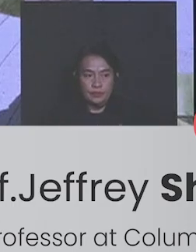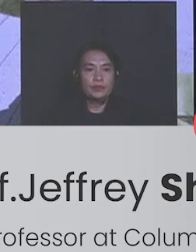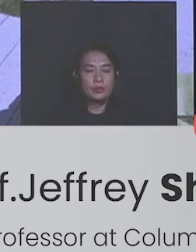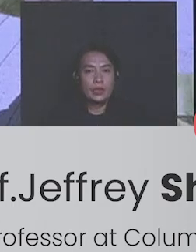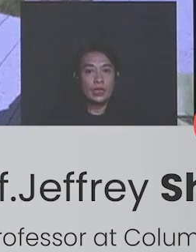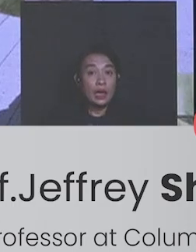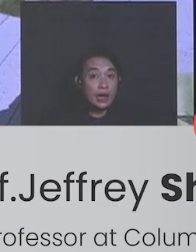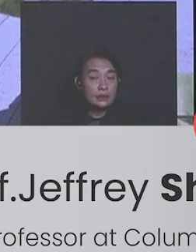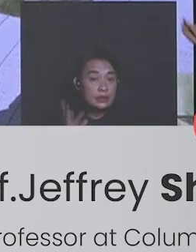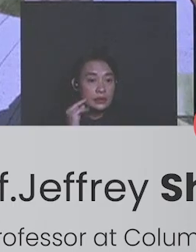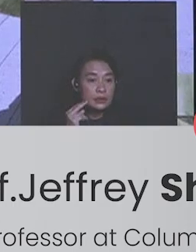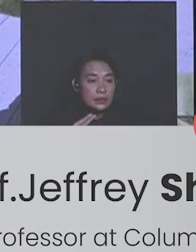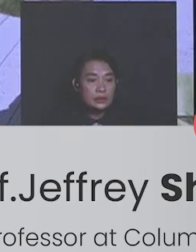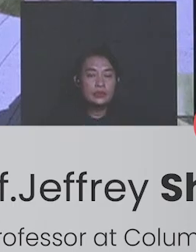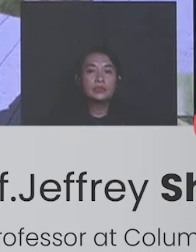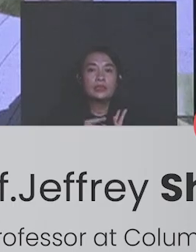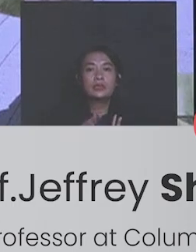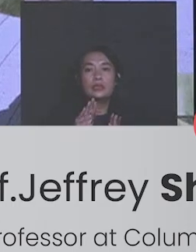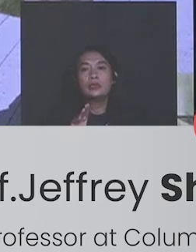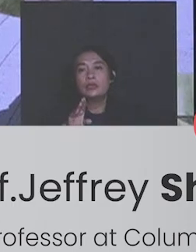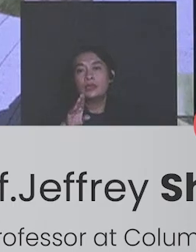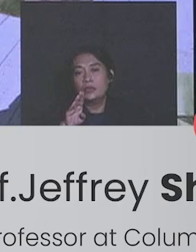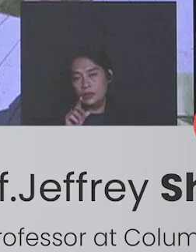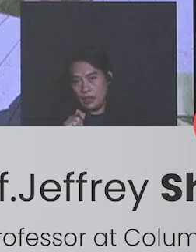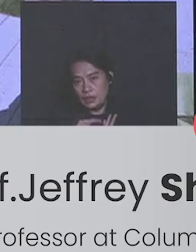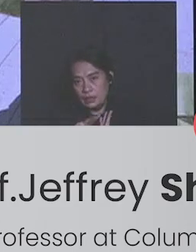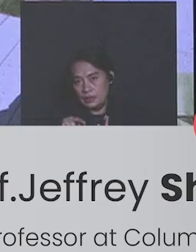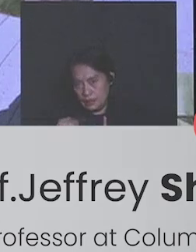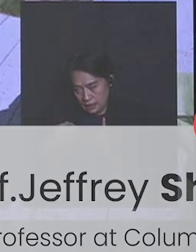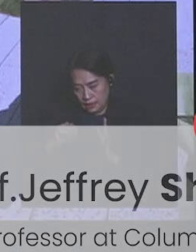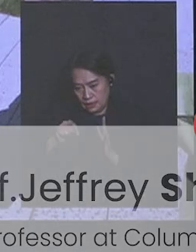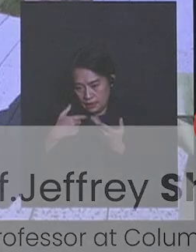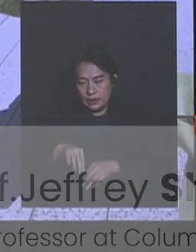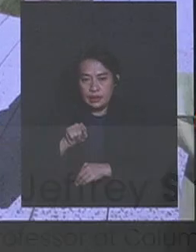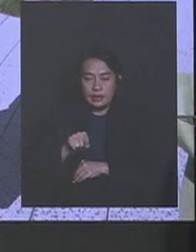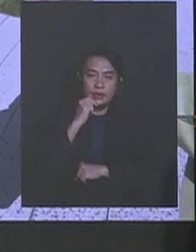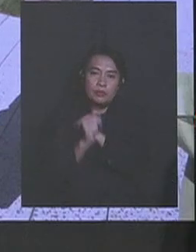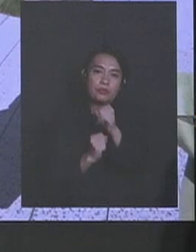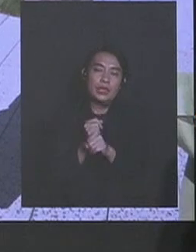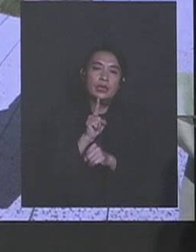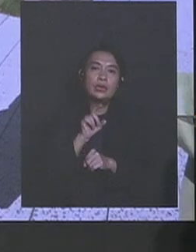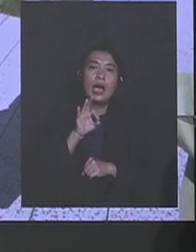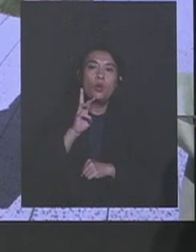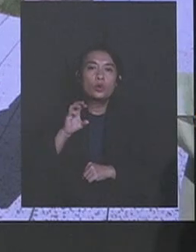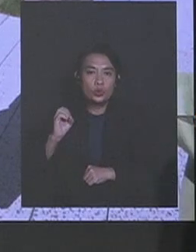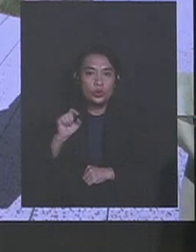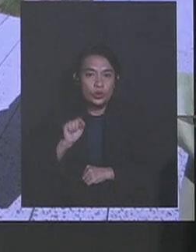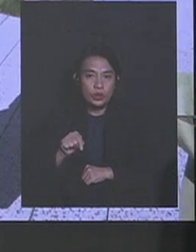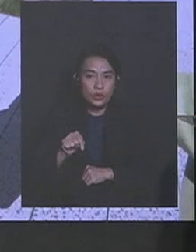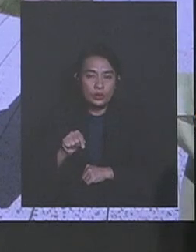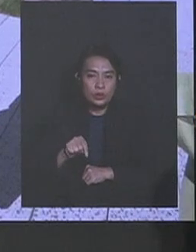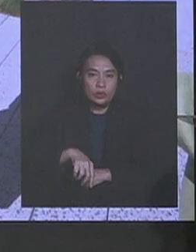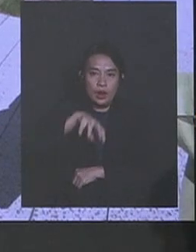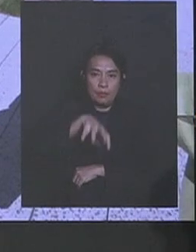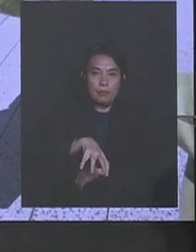urban design under the Mayor Lindsay administration back in the 60s. So it was reestablishing that design office within a government